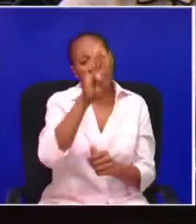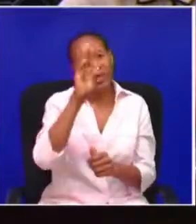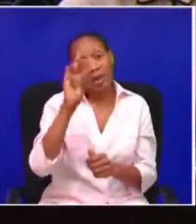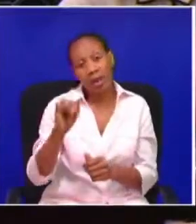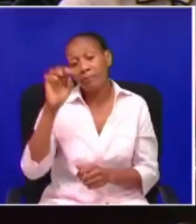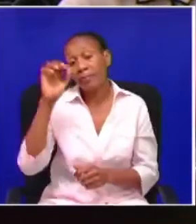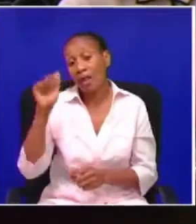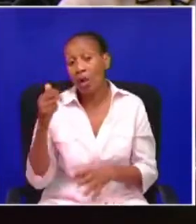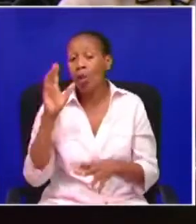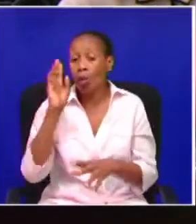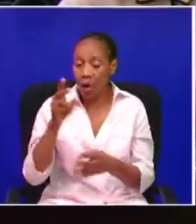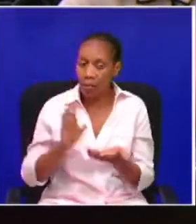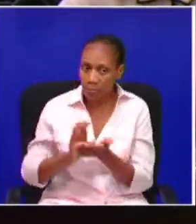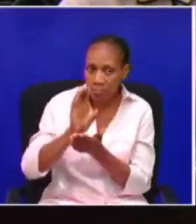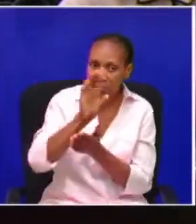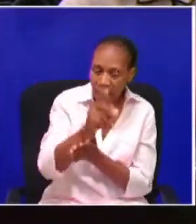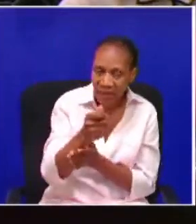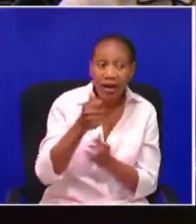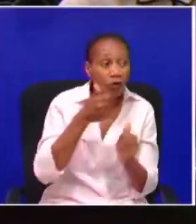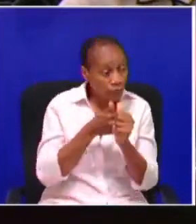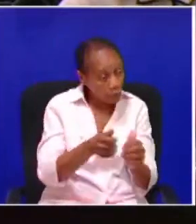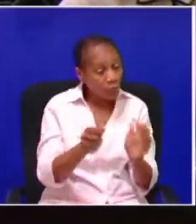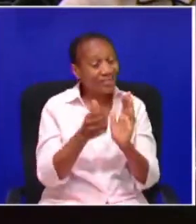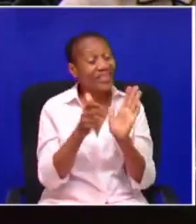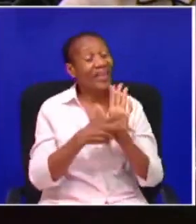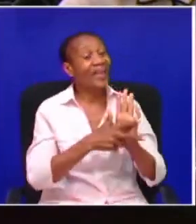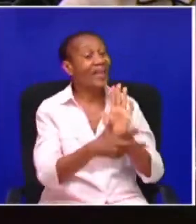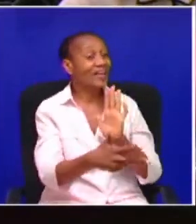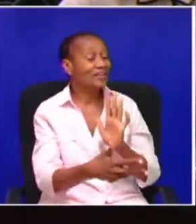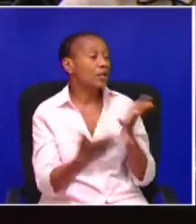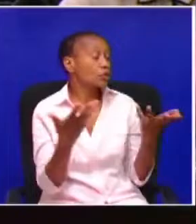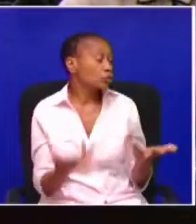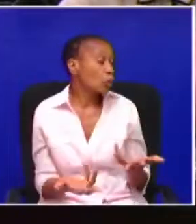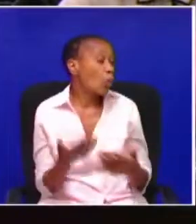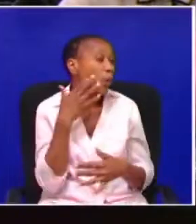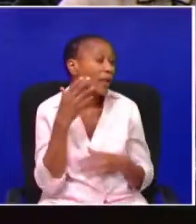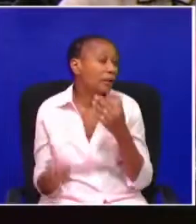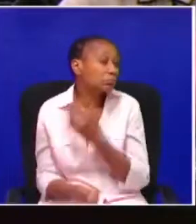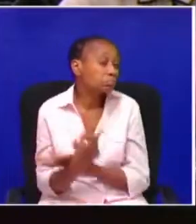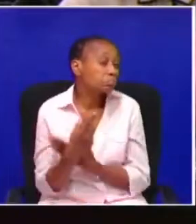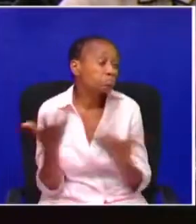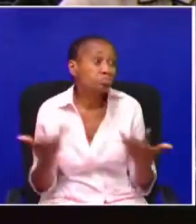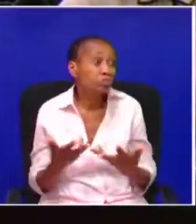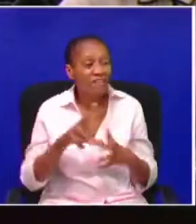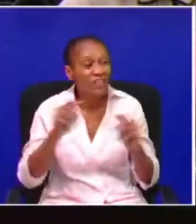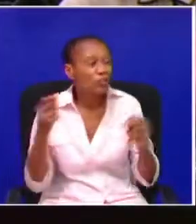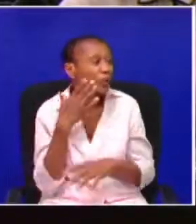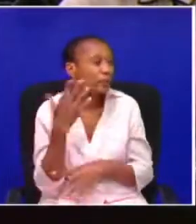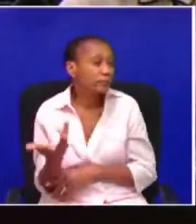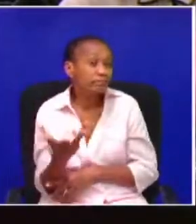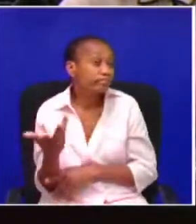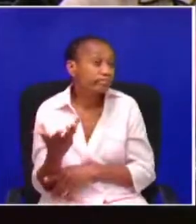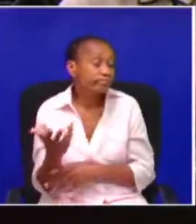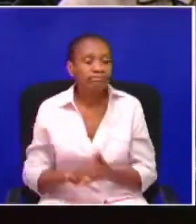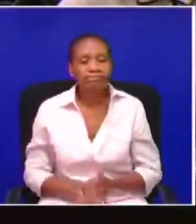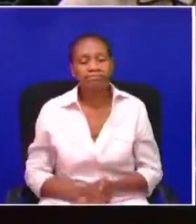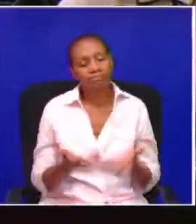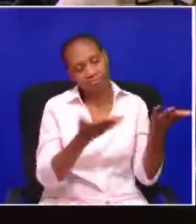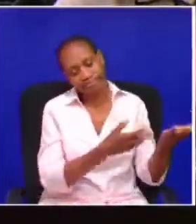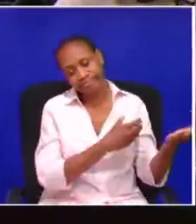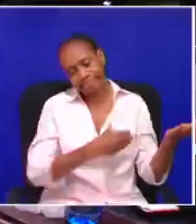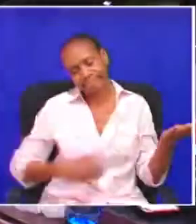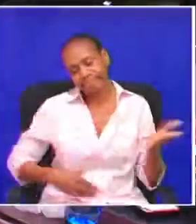in compliance with the Act? And within what time frame can the nation expect this to be completed? The Honourable